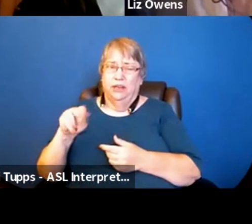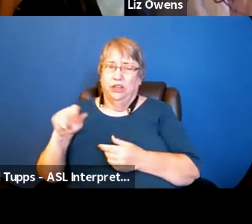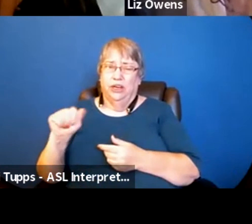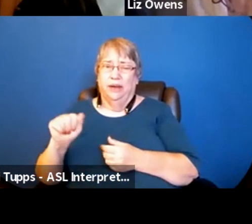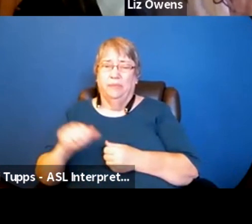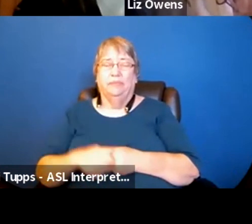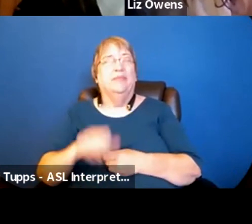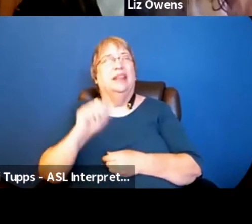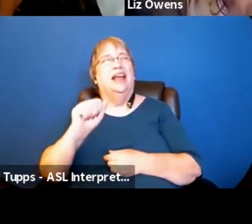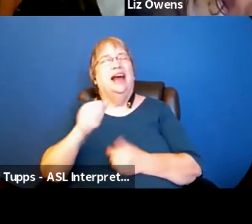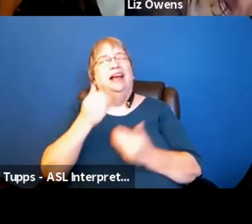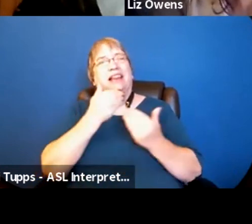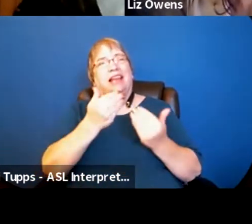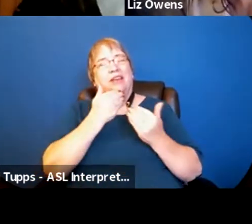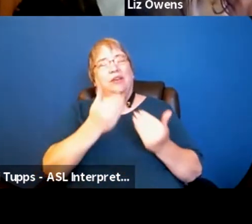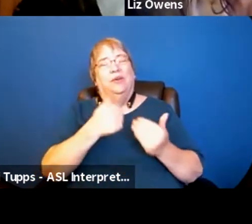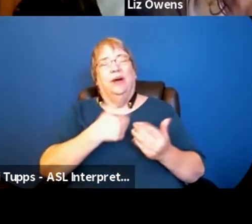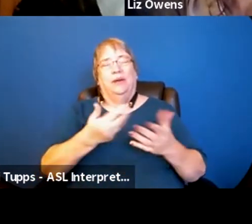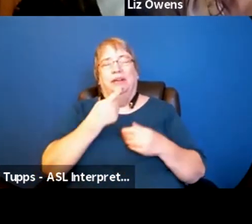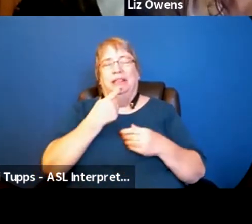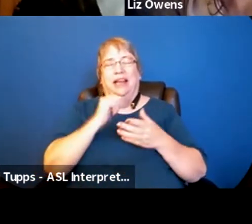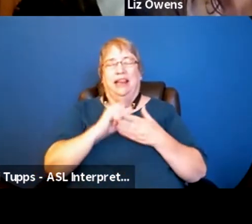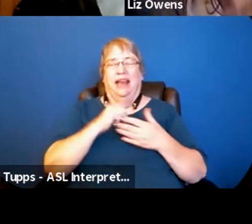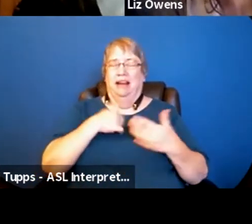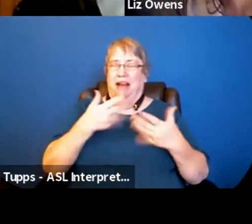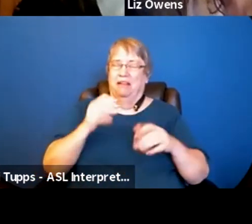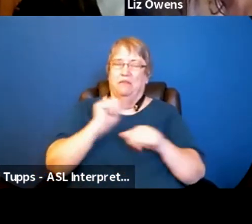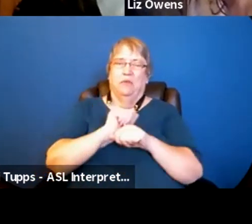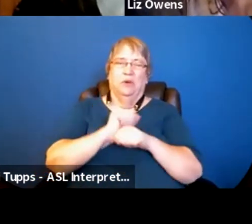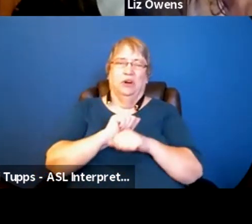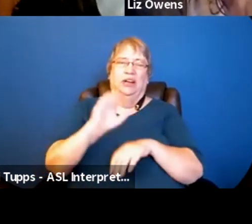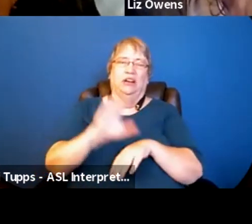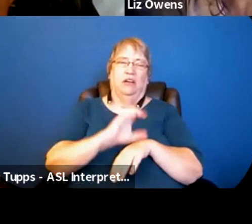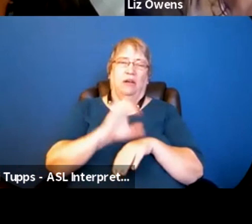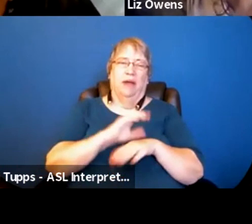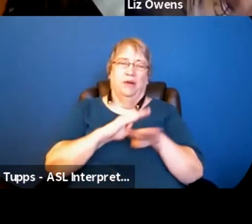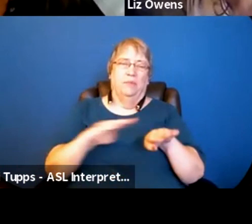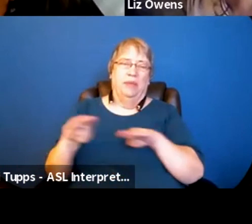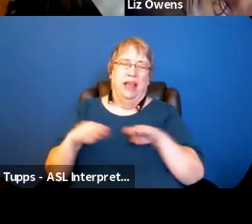Yeah, thanks. I just wanted to say that, I have worked in the Colorado behavioral health system since